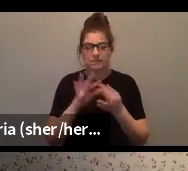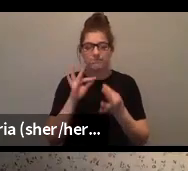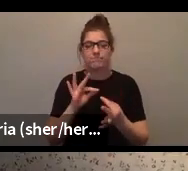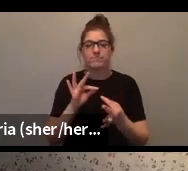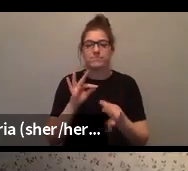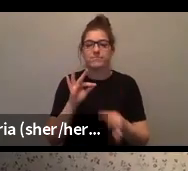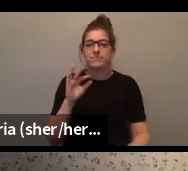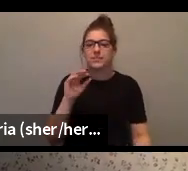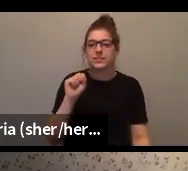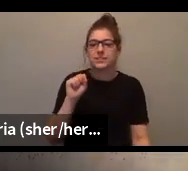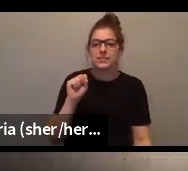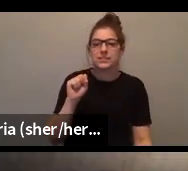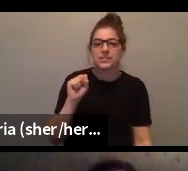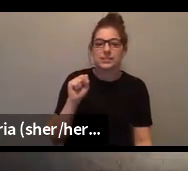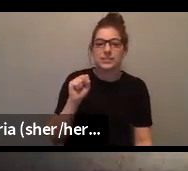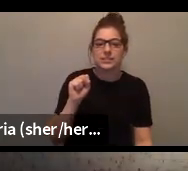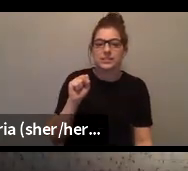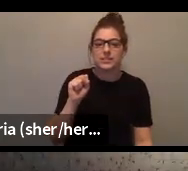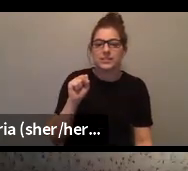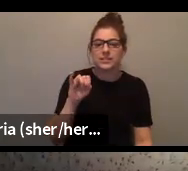bring home the teaser portion?